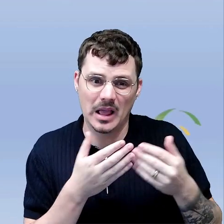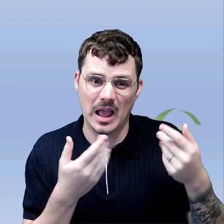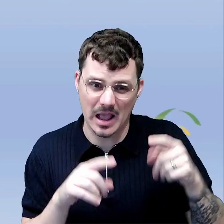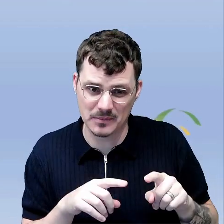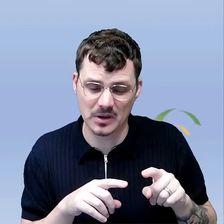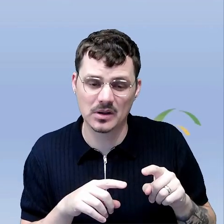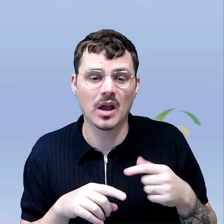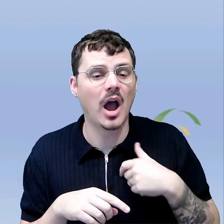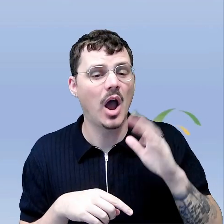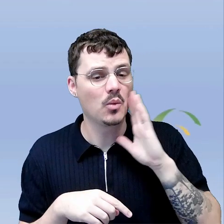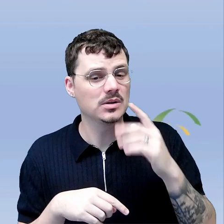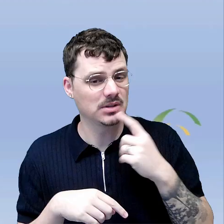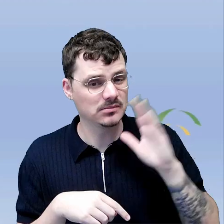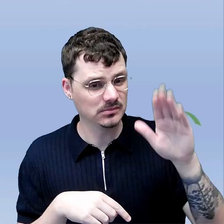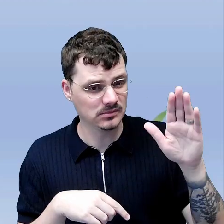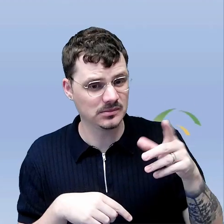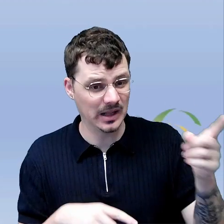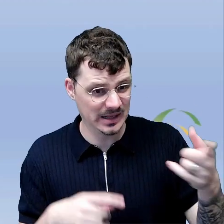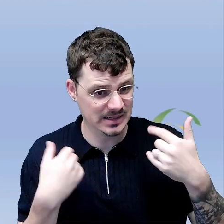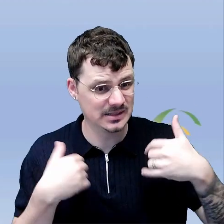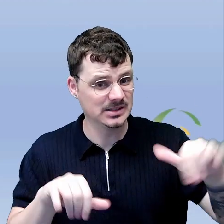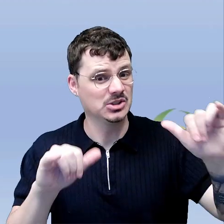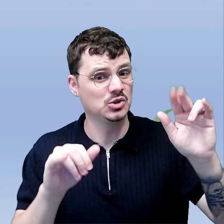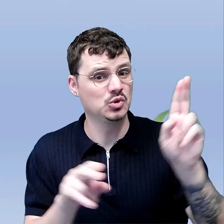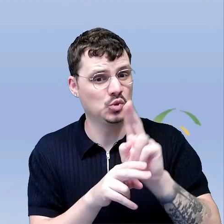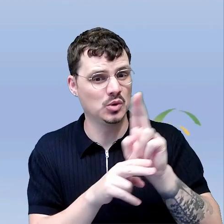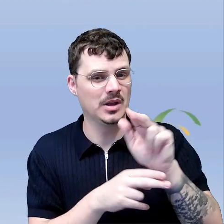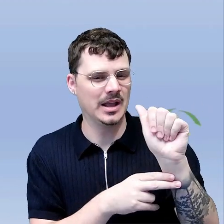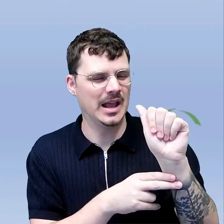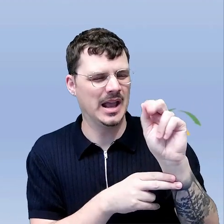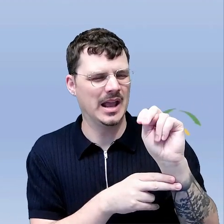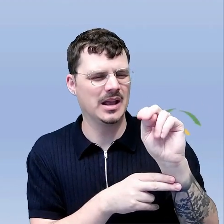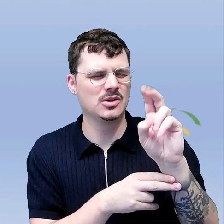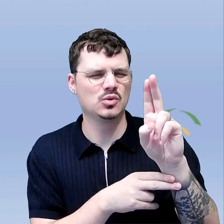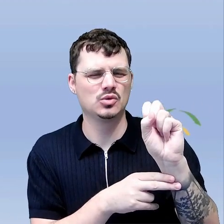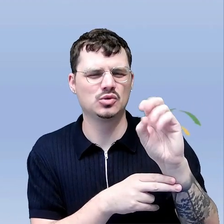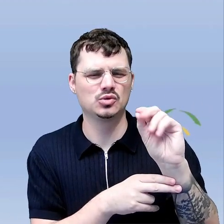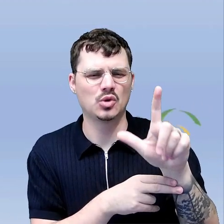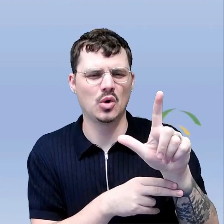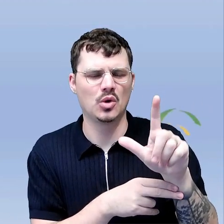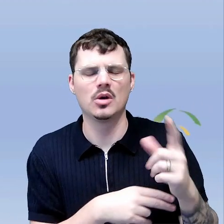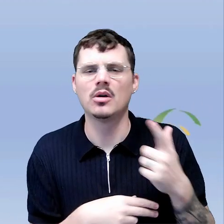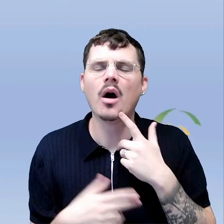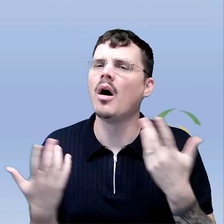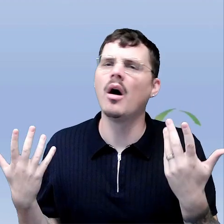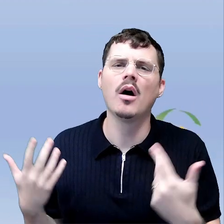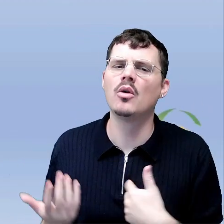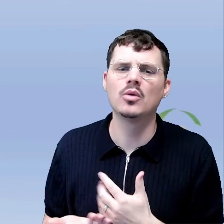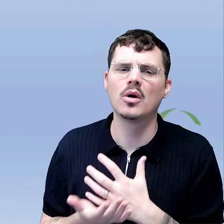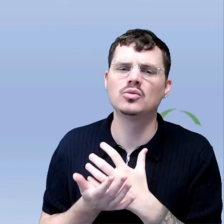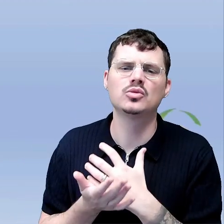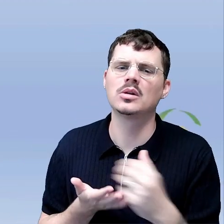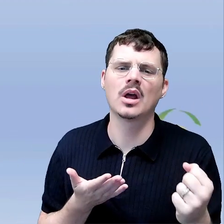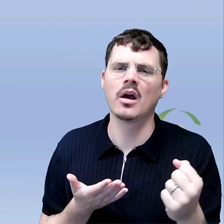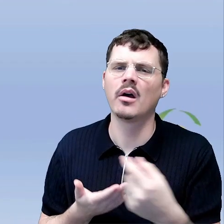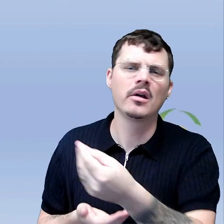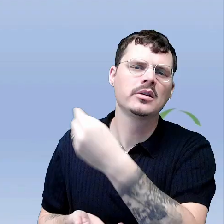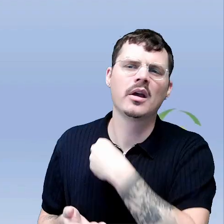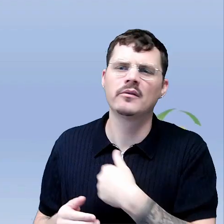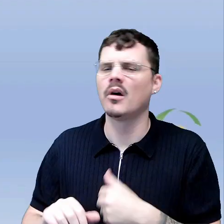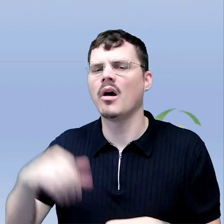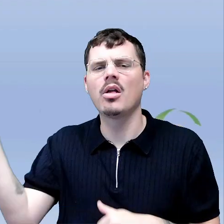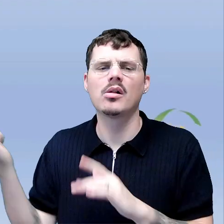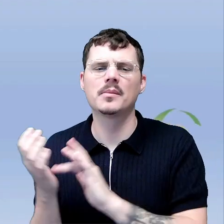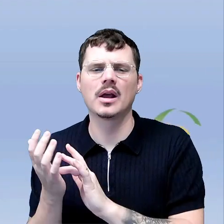I'll say, is he still getting brand name Anusol? Oh no, we ran out of that, so the pharmacy gave us generic.